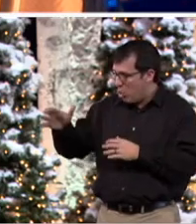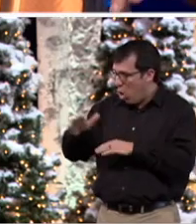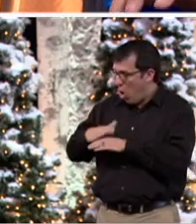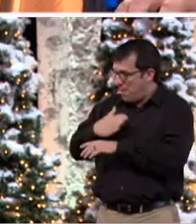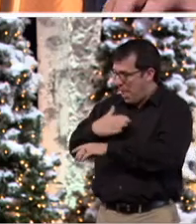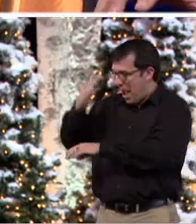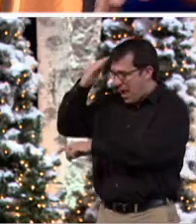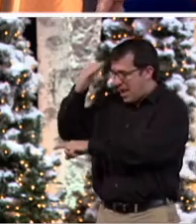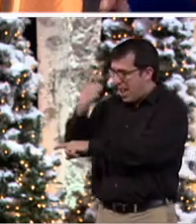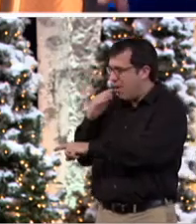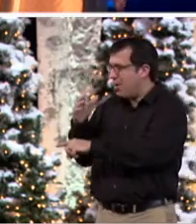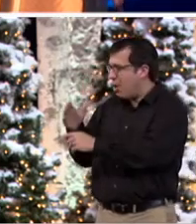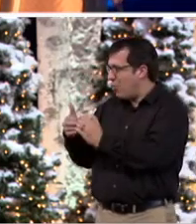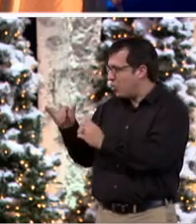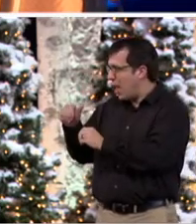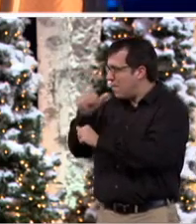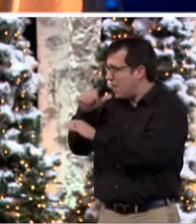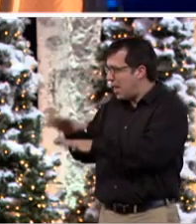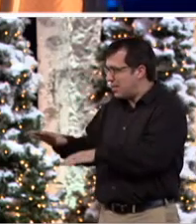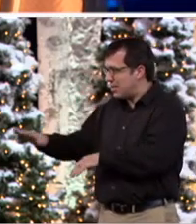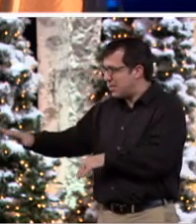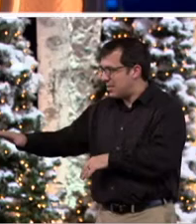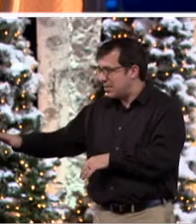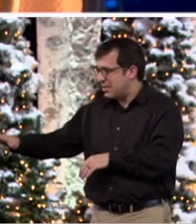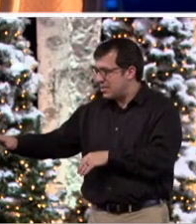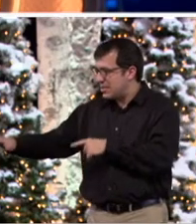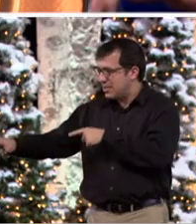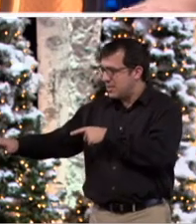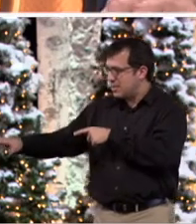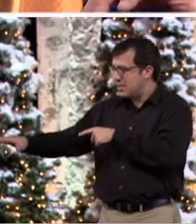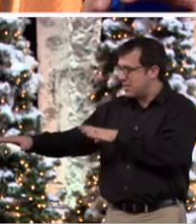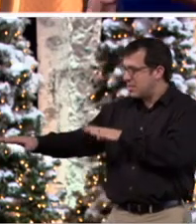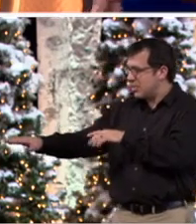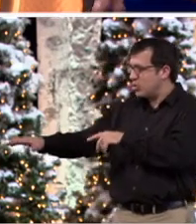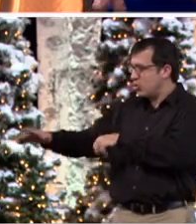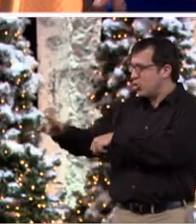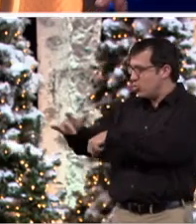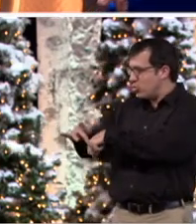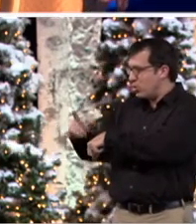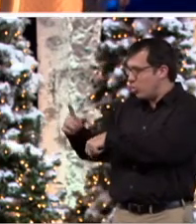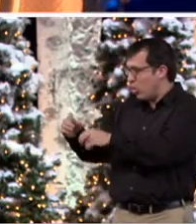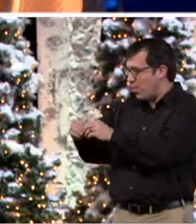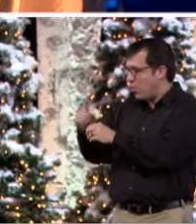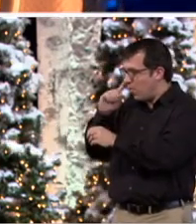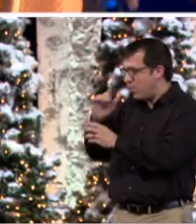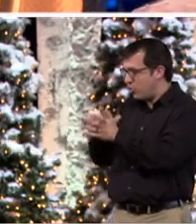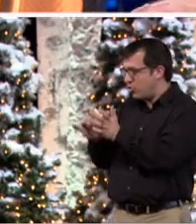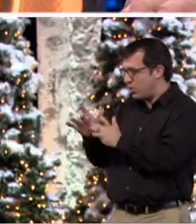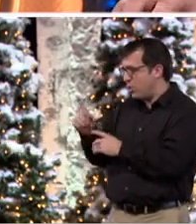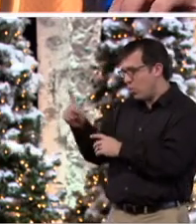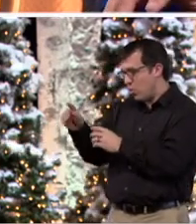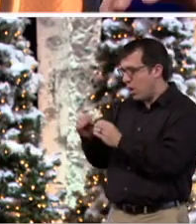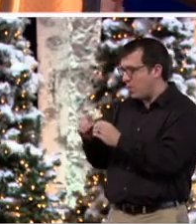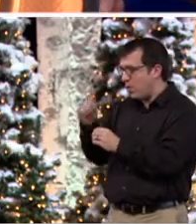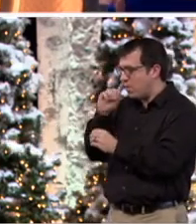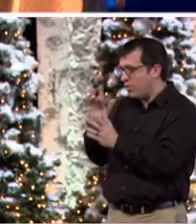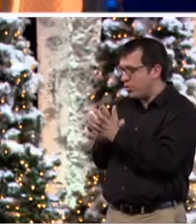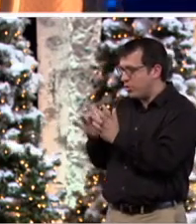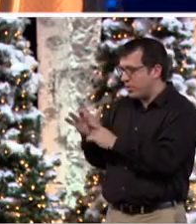as if a blessing. And he says, reach one more for Jesus. One more for